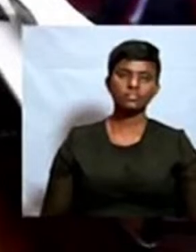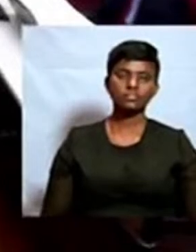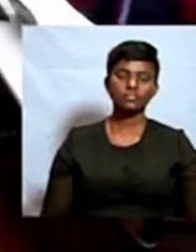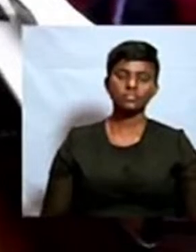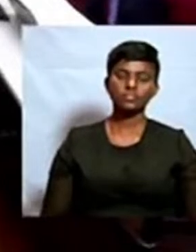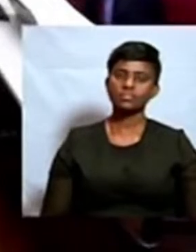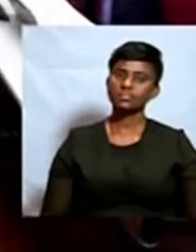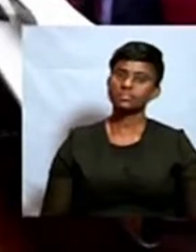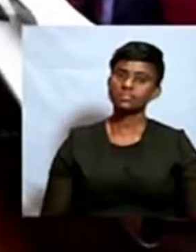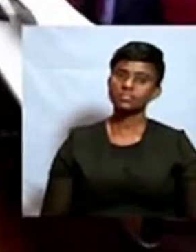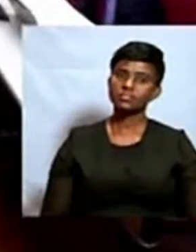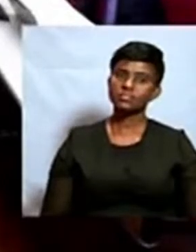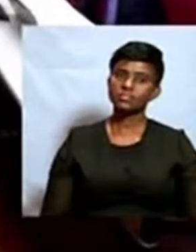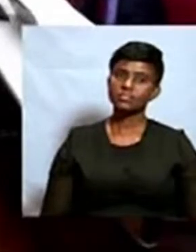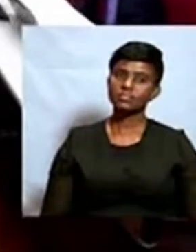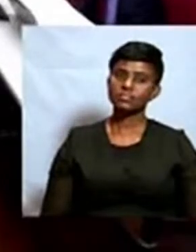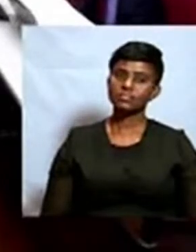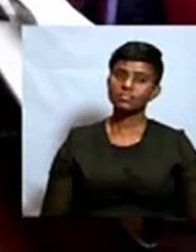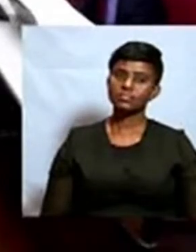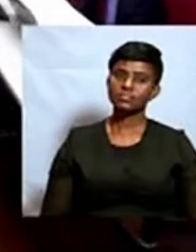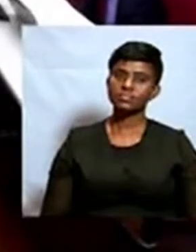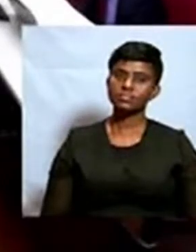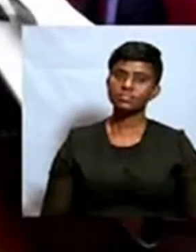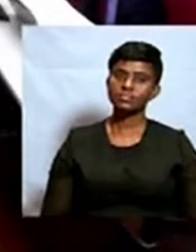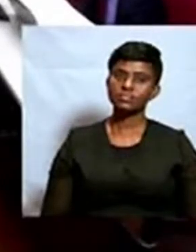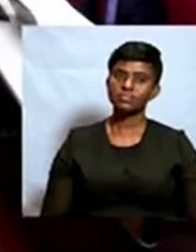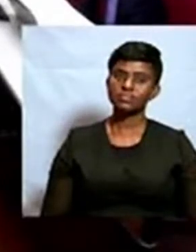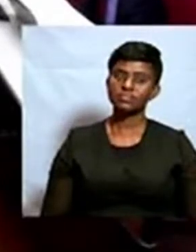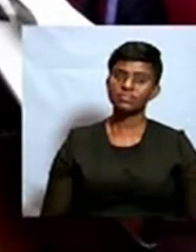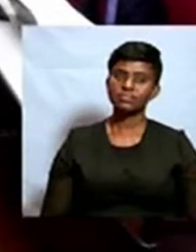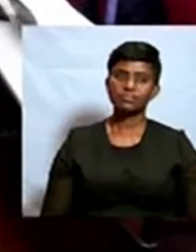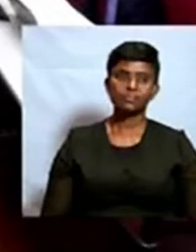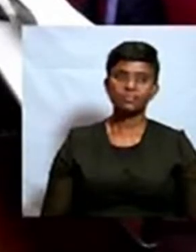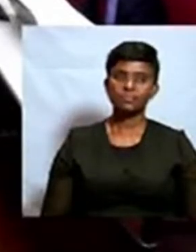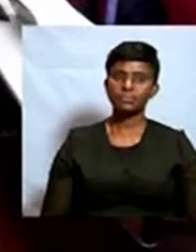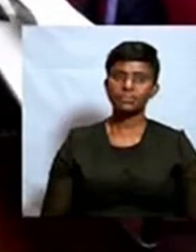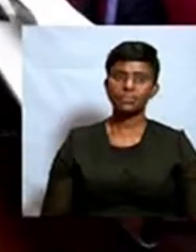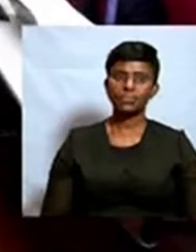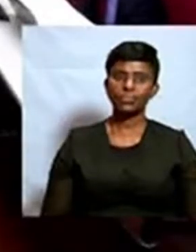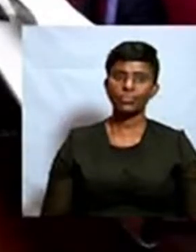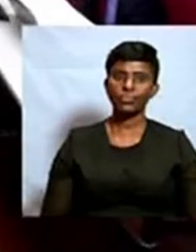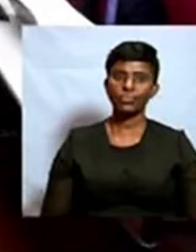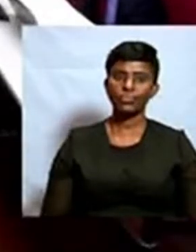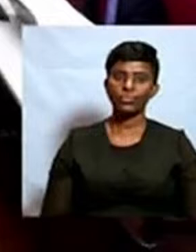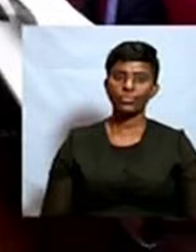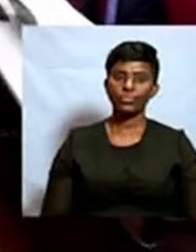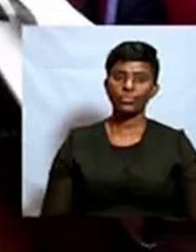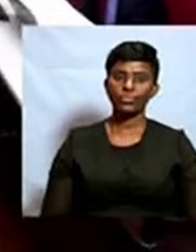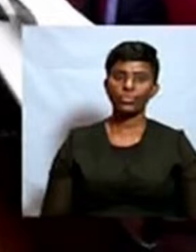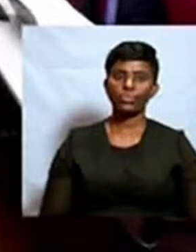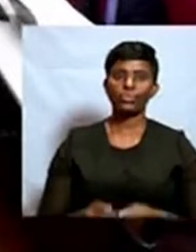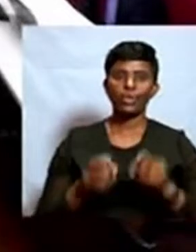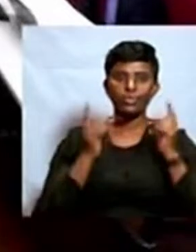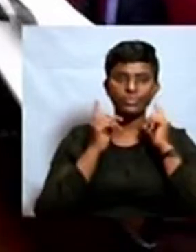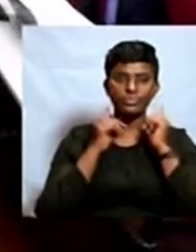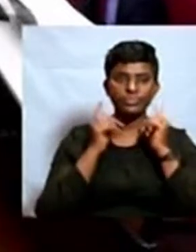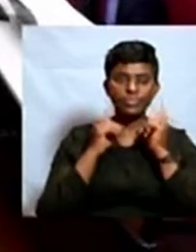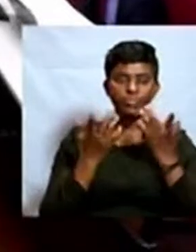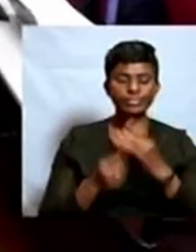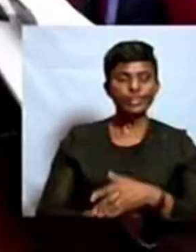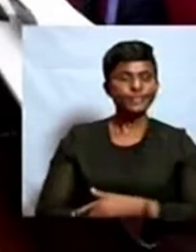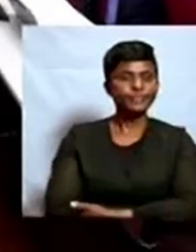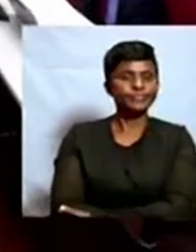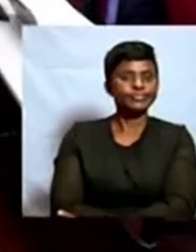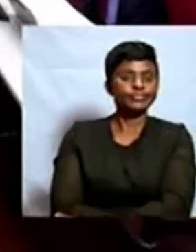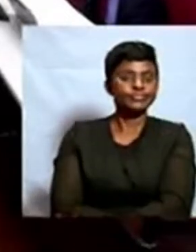Director General or the CAA to run a training school, if I got it correctly. Yeah, so I'm just